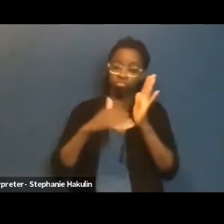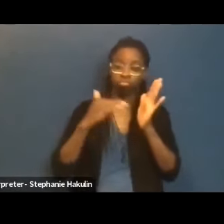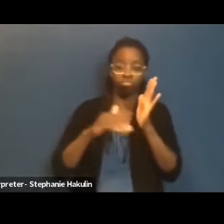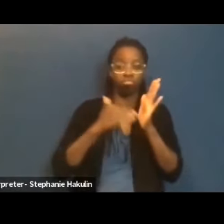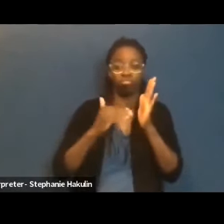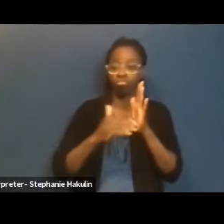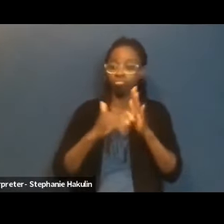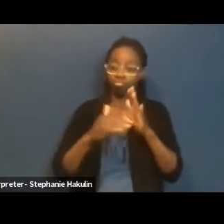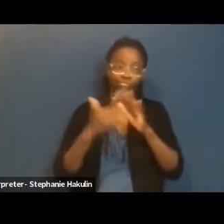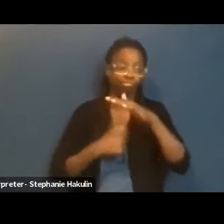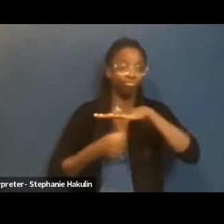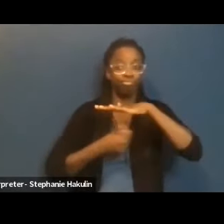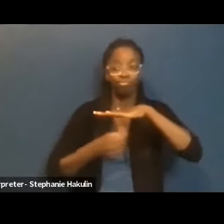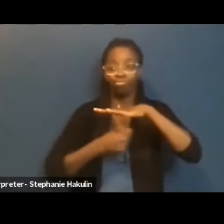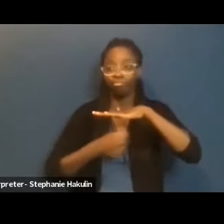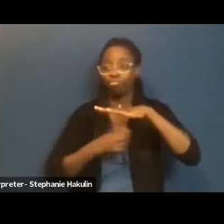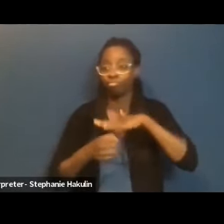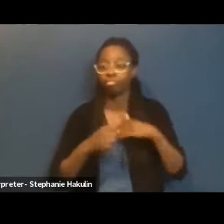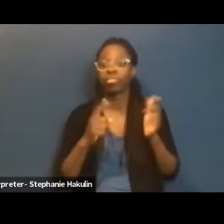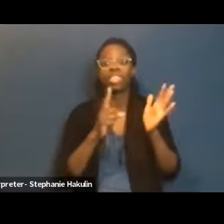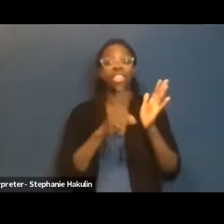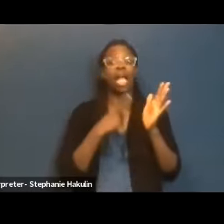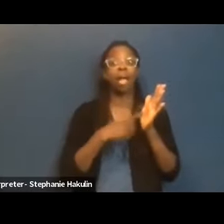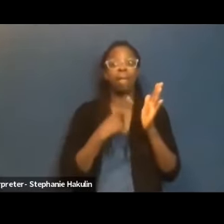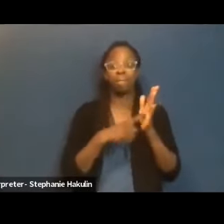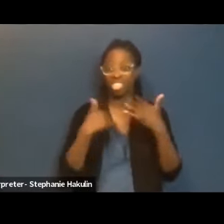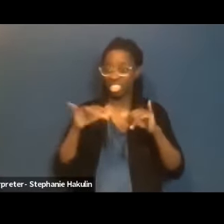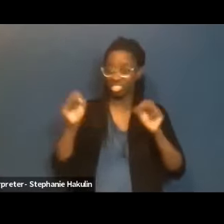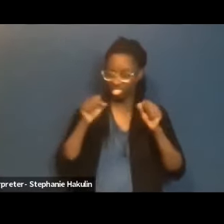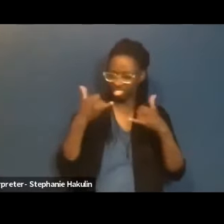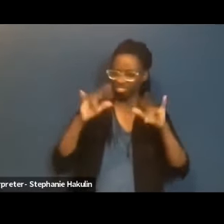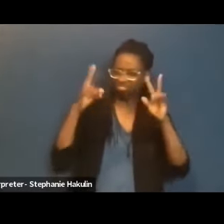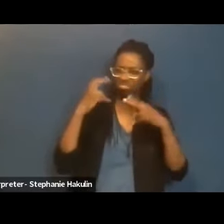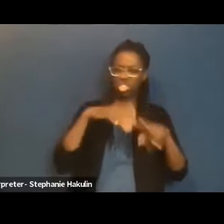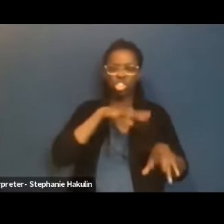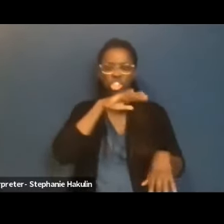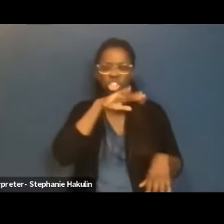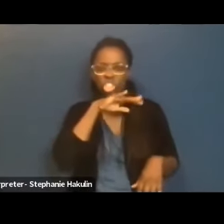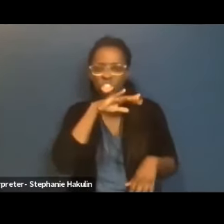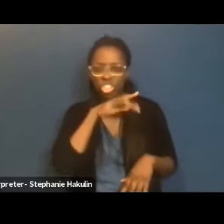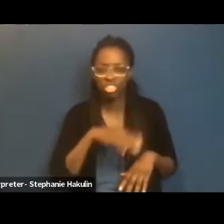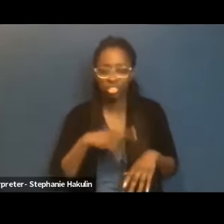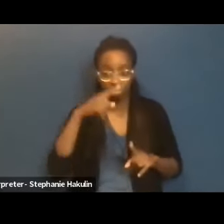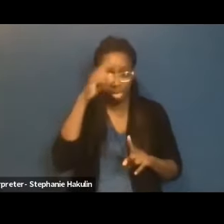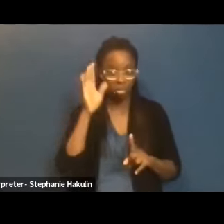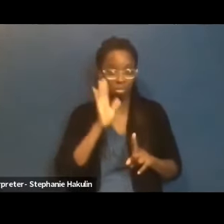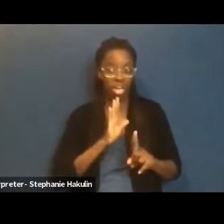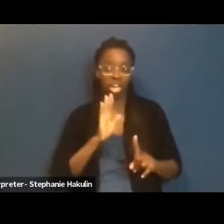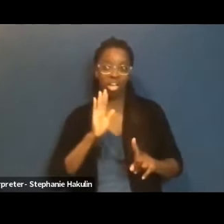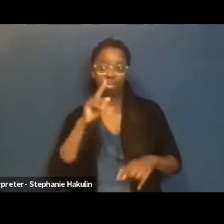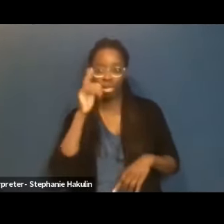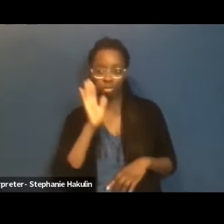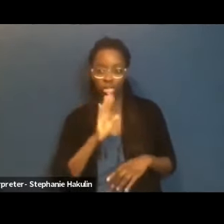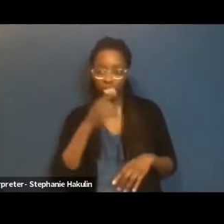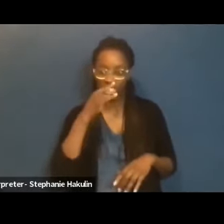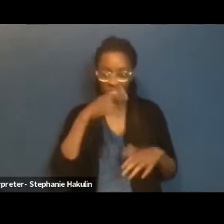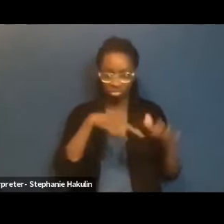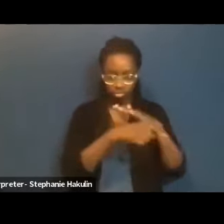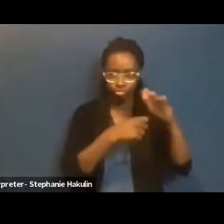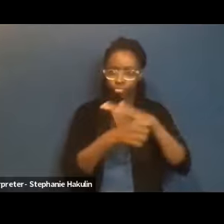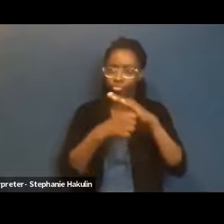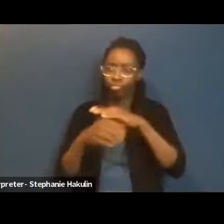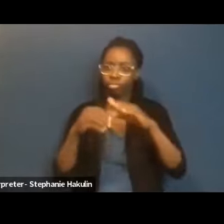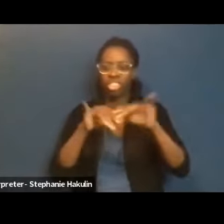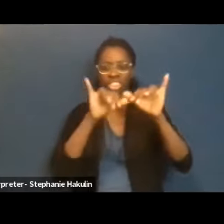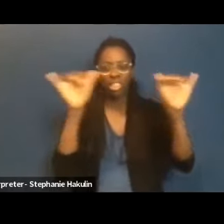little dirty. Black kids get thrown into the system, their brains get washed into thinking that their mistakes are unremovable stains. They call us colored convicts,